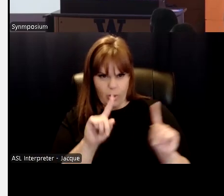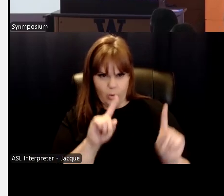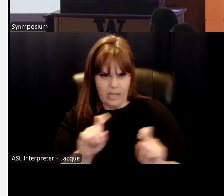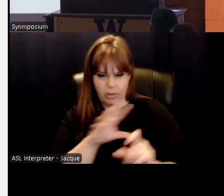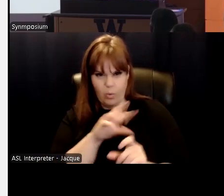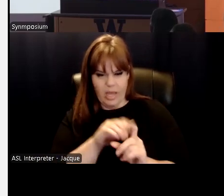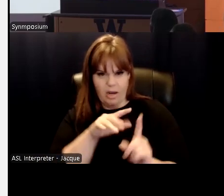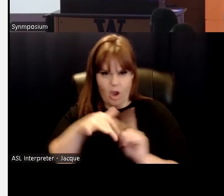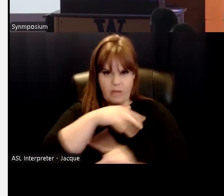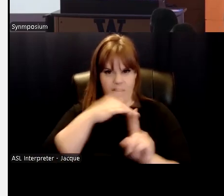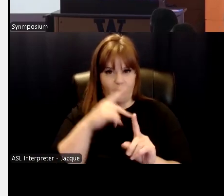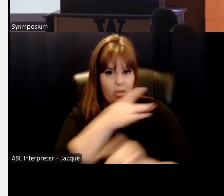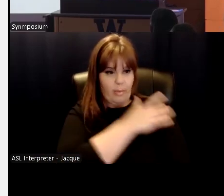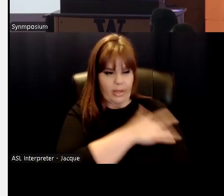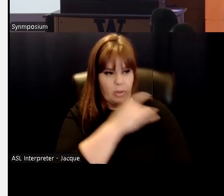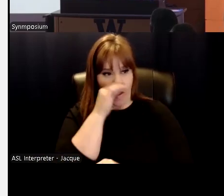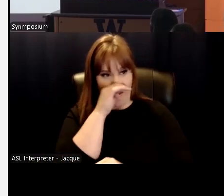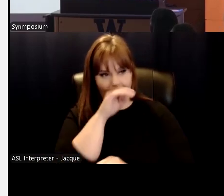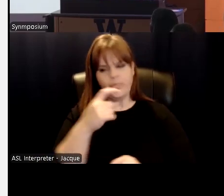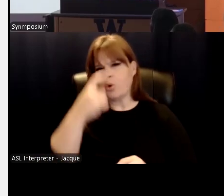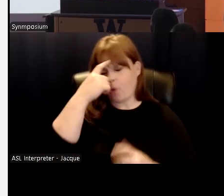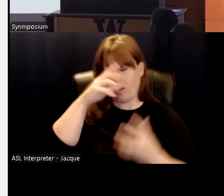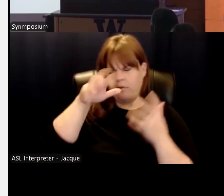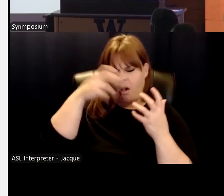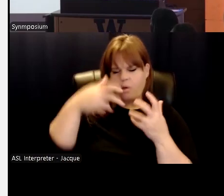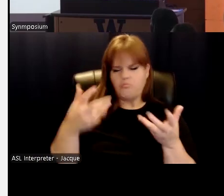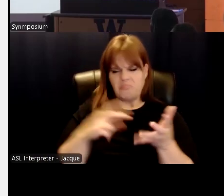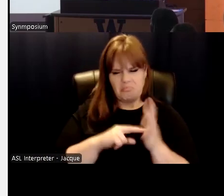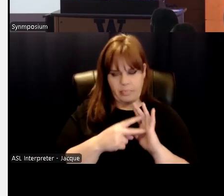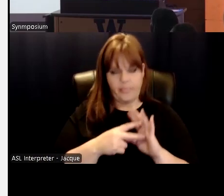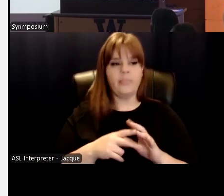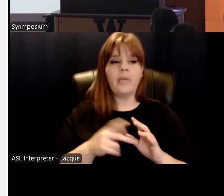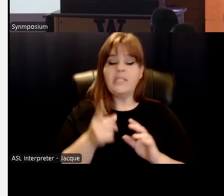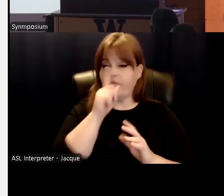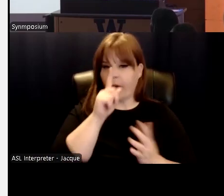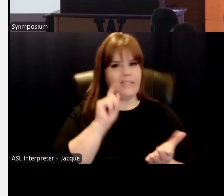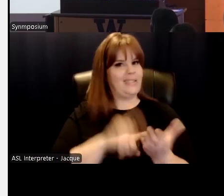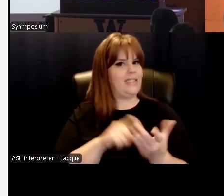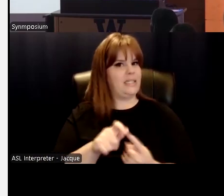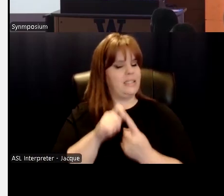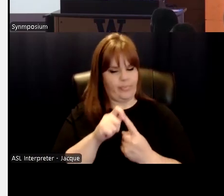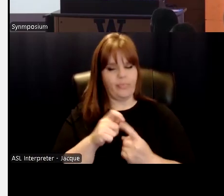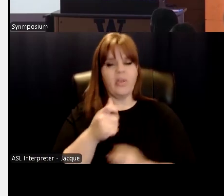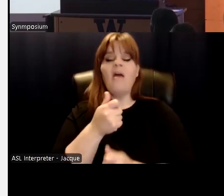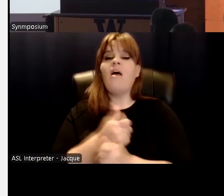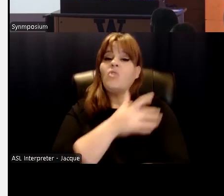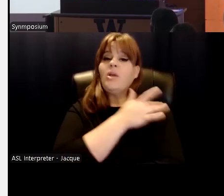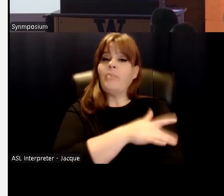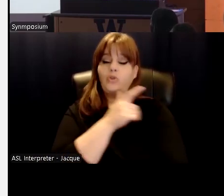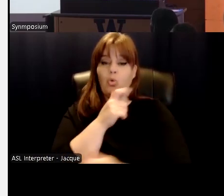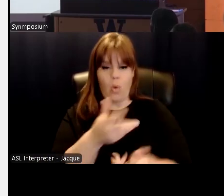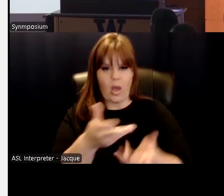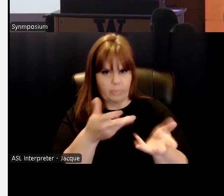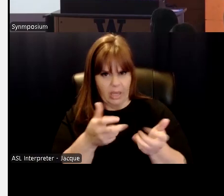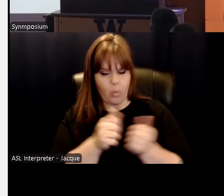patient. So, okay, what does brain fog look like? It is really kind of distinctive. Almost every patient who I speak to,